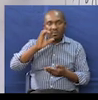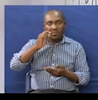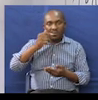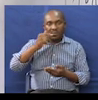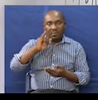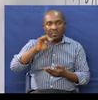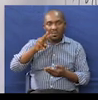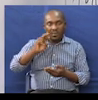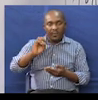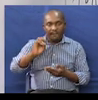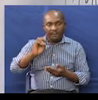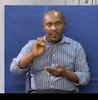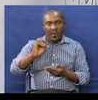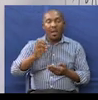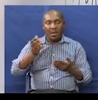ownership